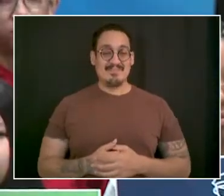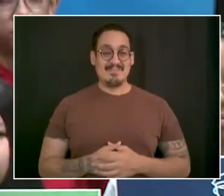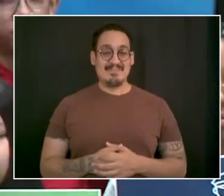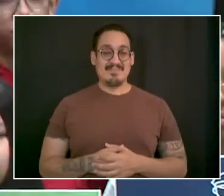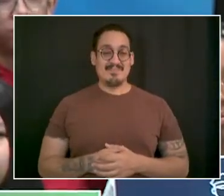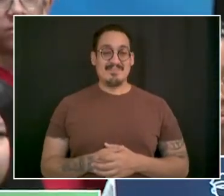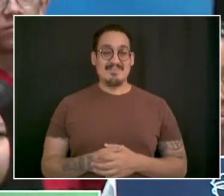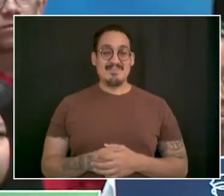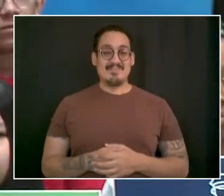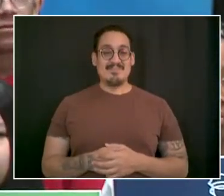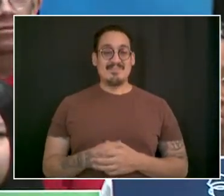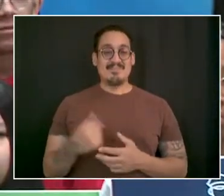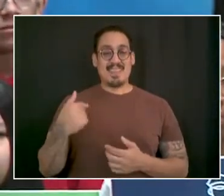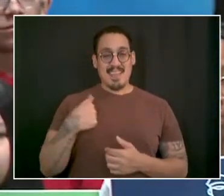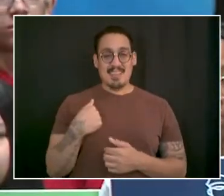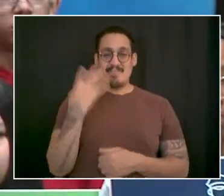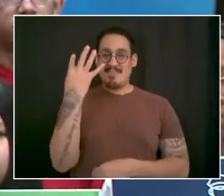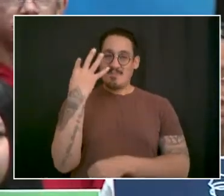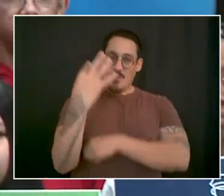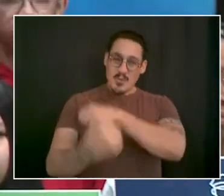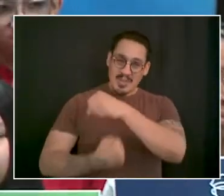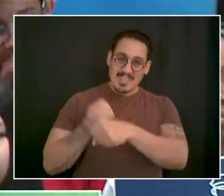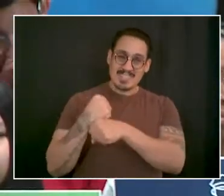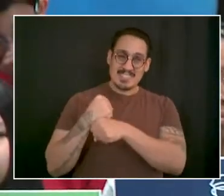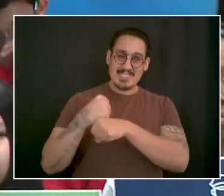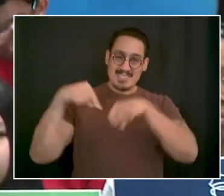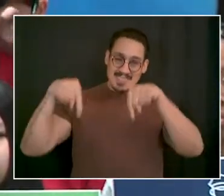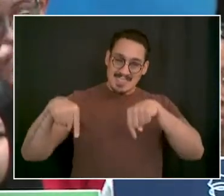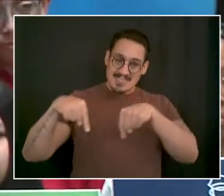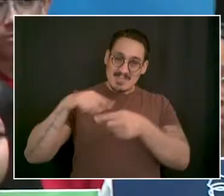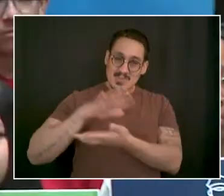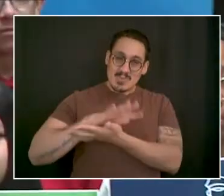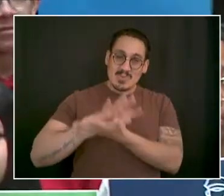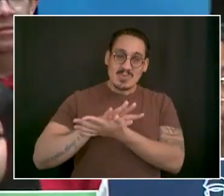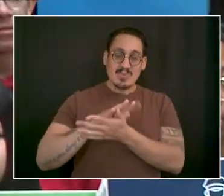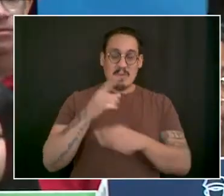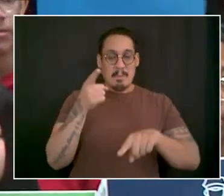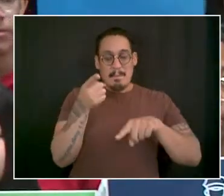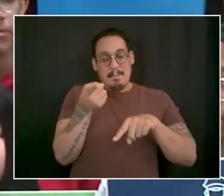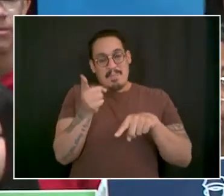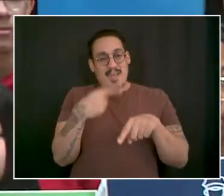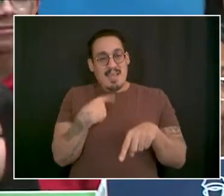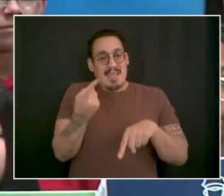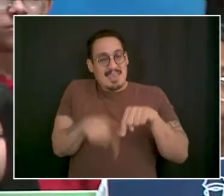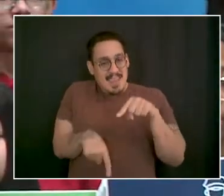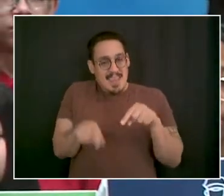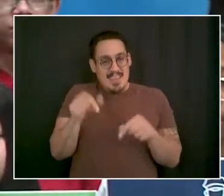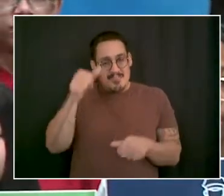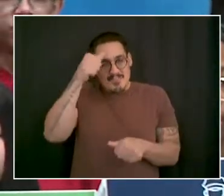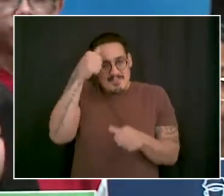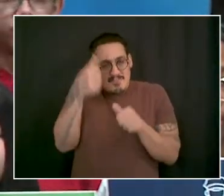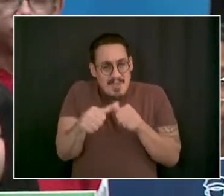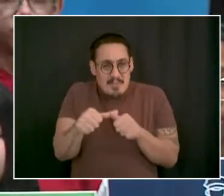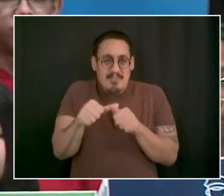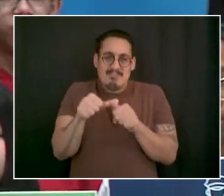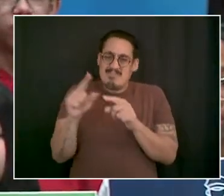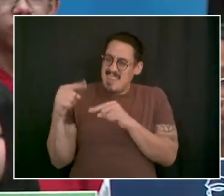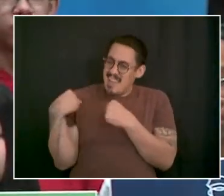I spent 4 years at this school, but I can't remember ever stepping foot on this